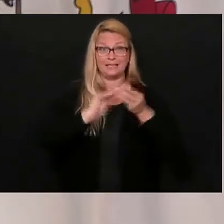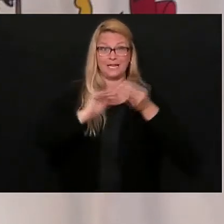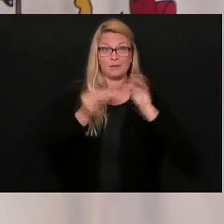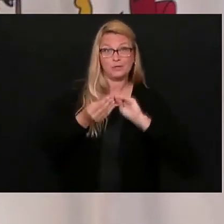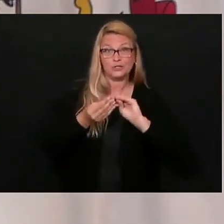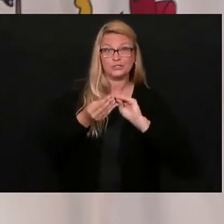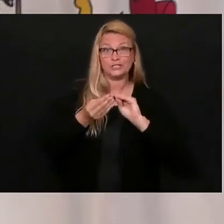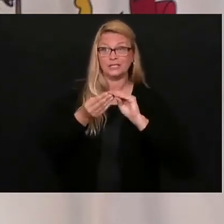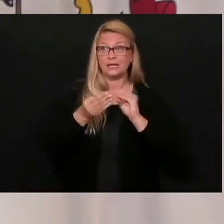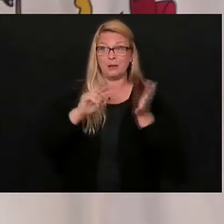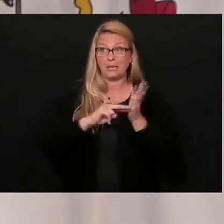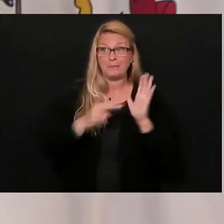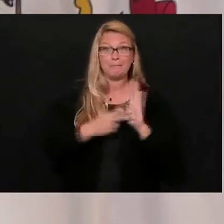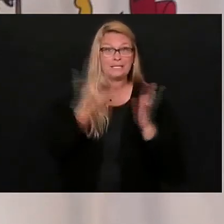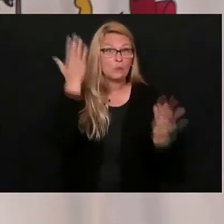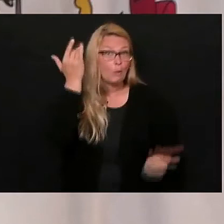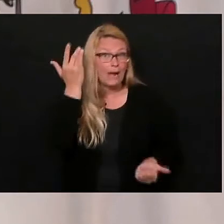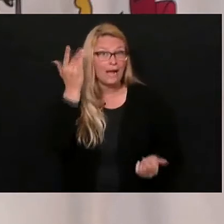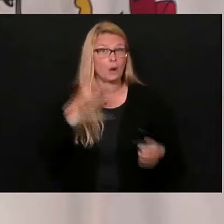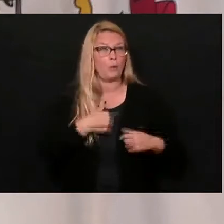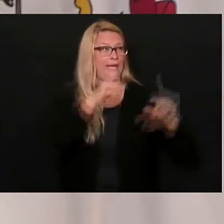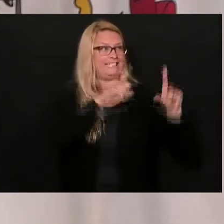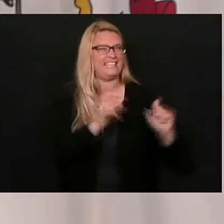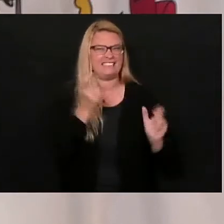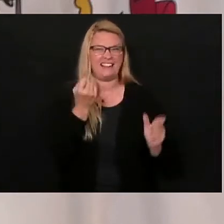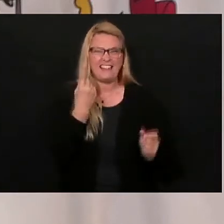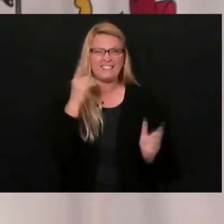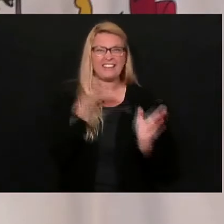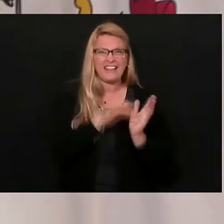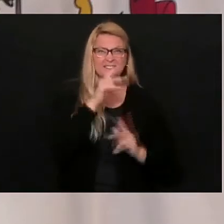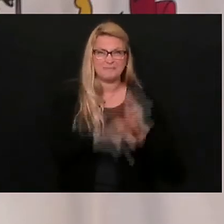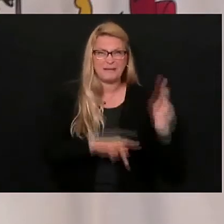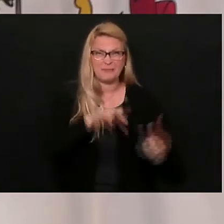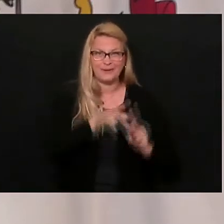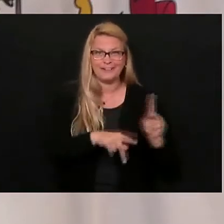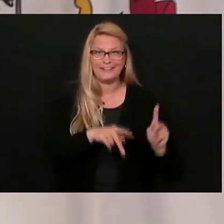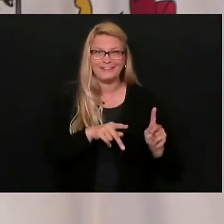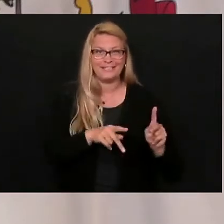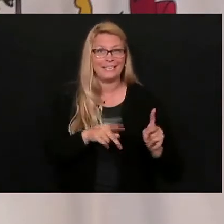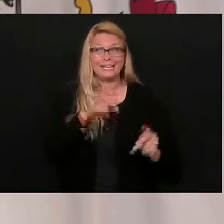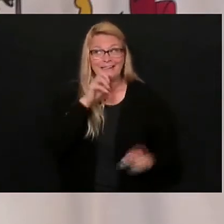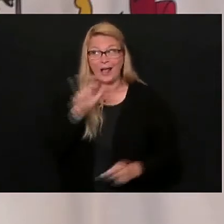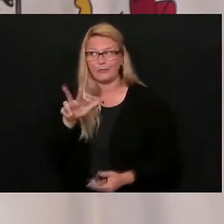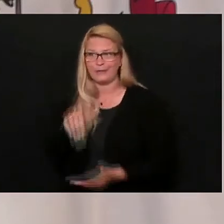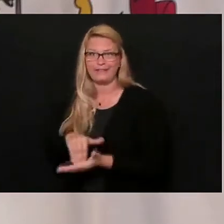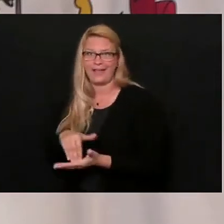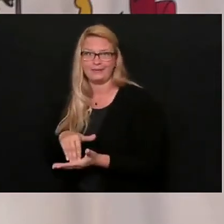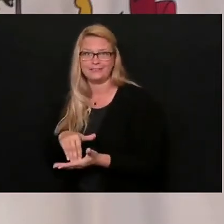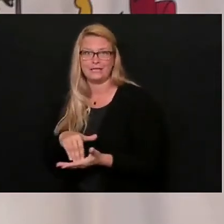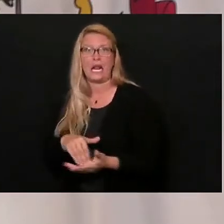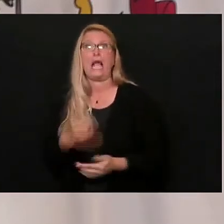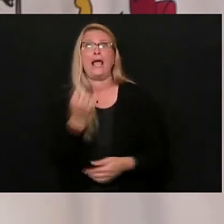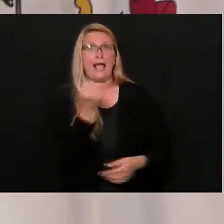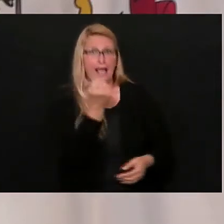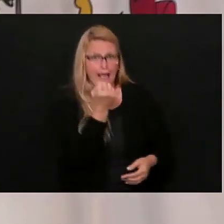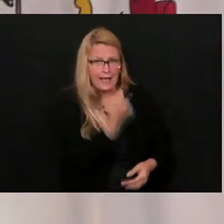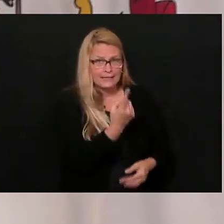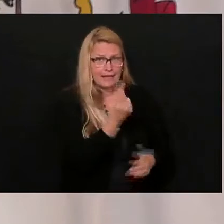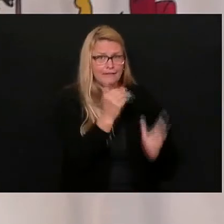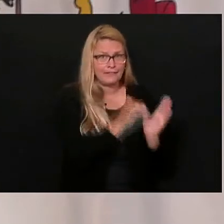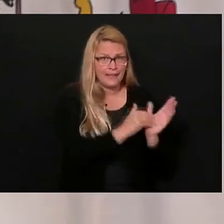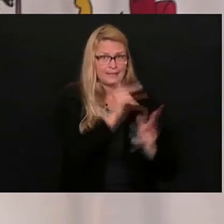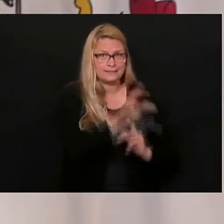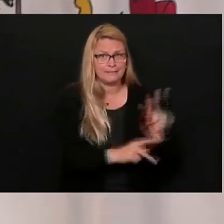we tested 11,000 people. We're not testing 3,000 like we were. We're testing